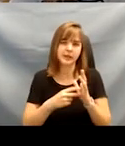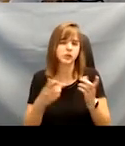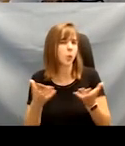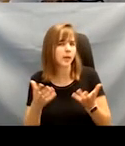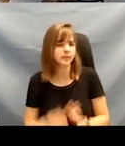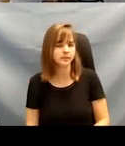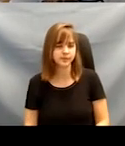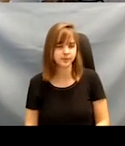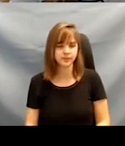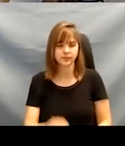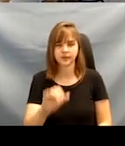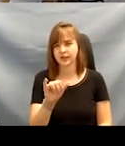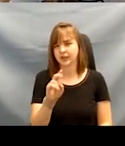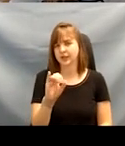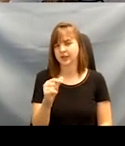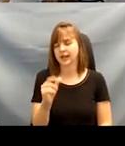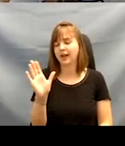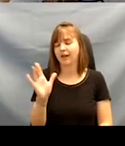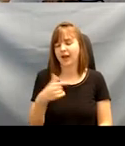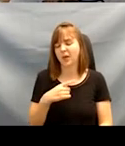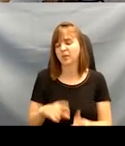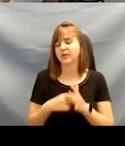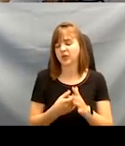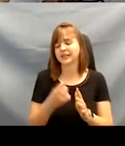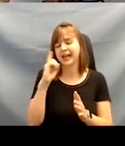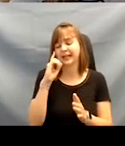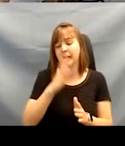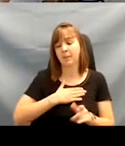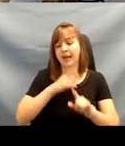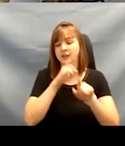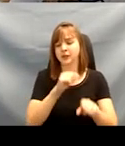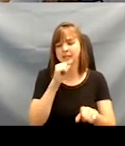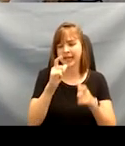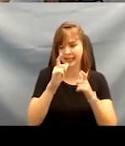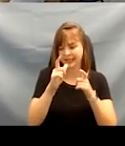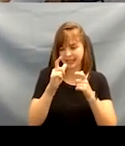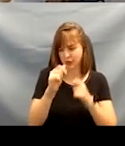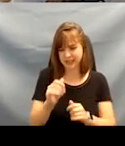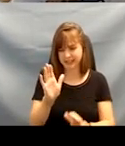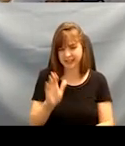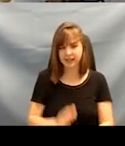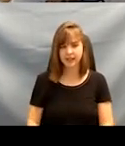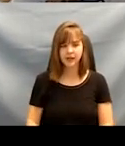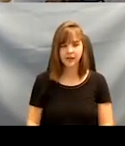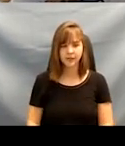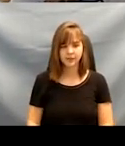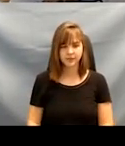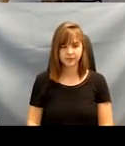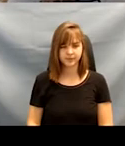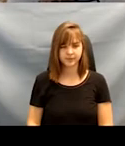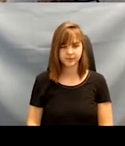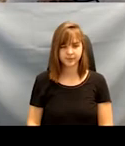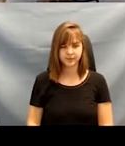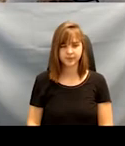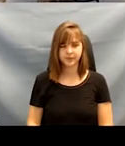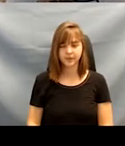Okay, I'm gonna go first because I feel like my answers is not as appetizing. I have a very boomer level answer. I